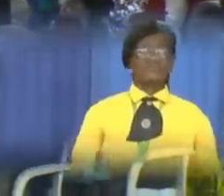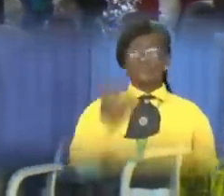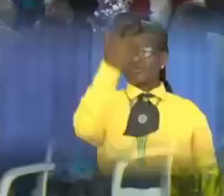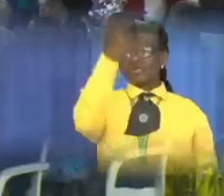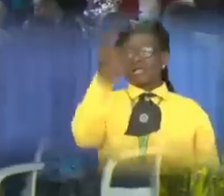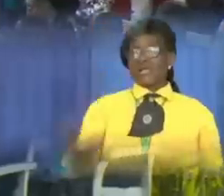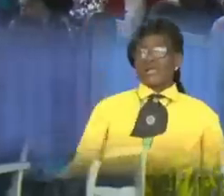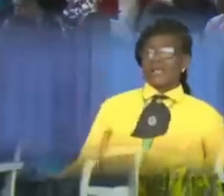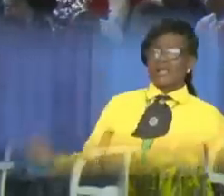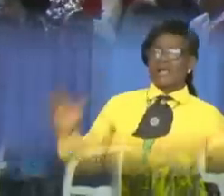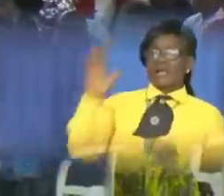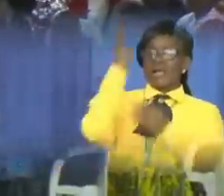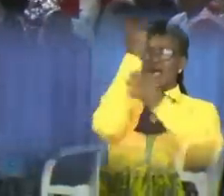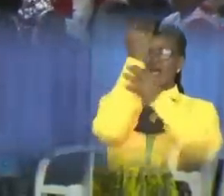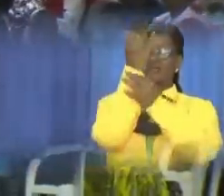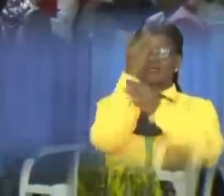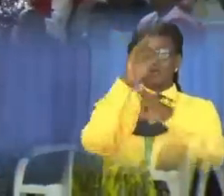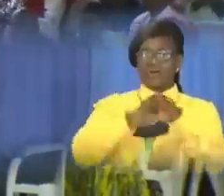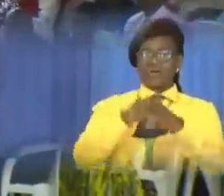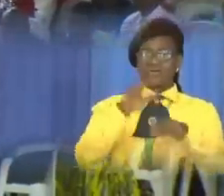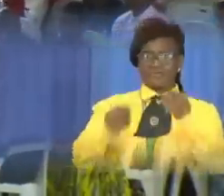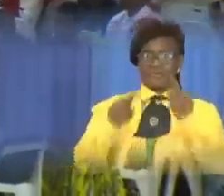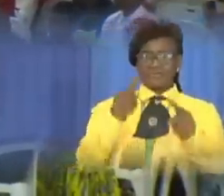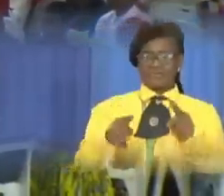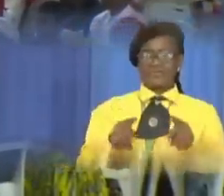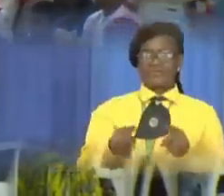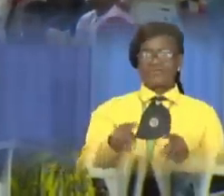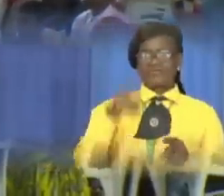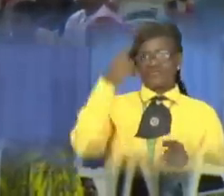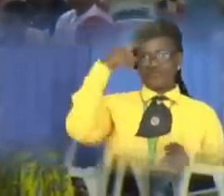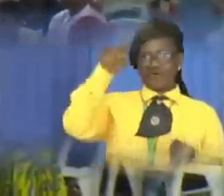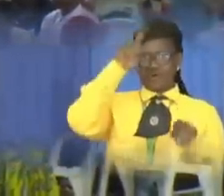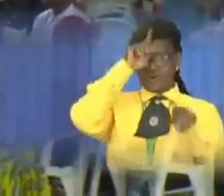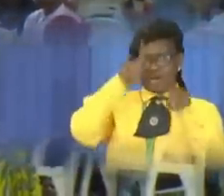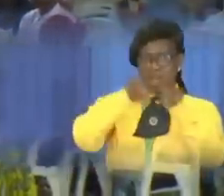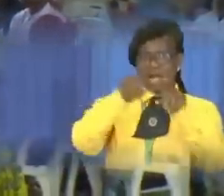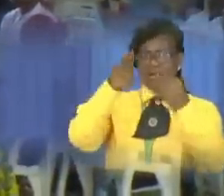the people in agreement.